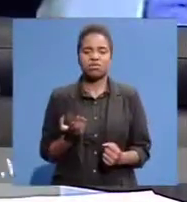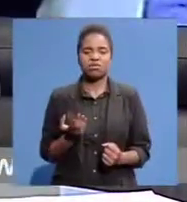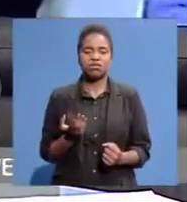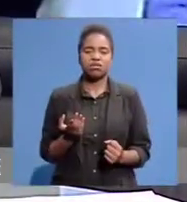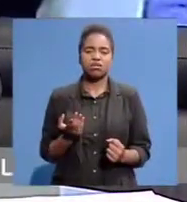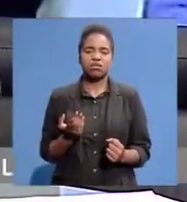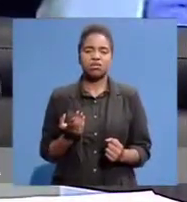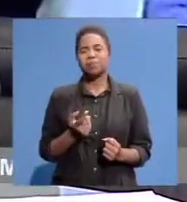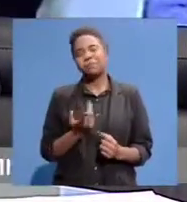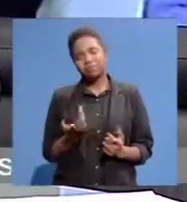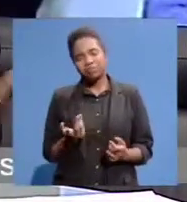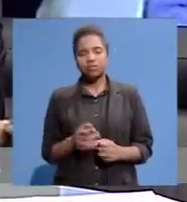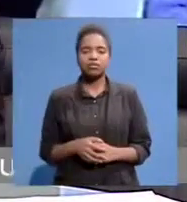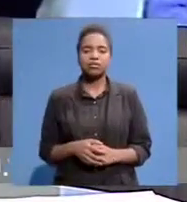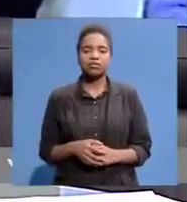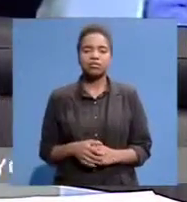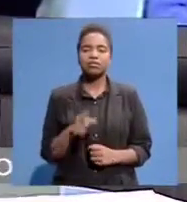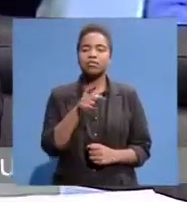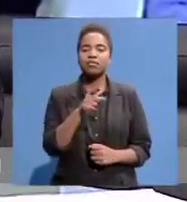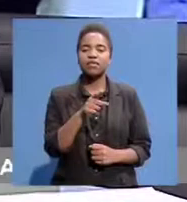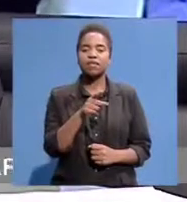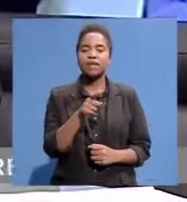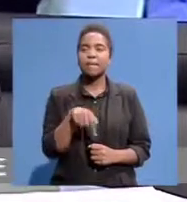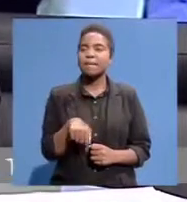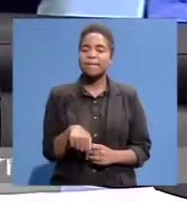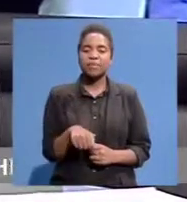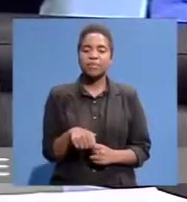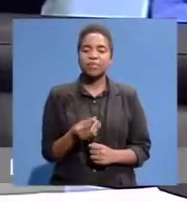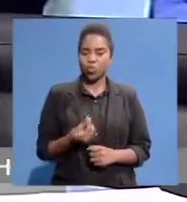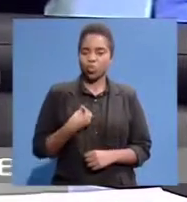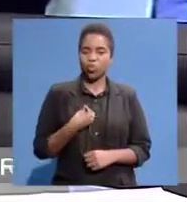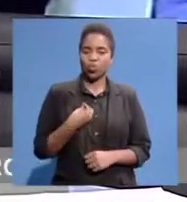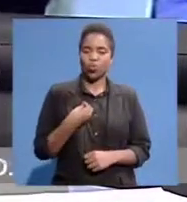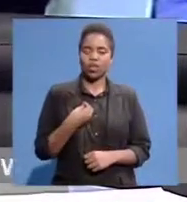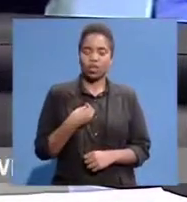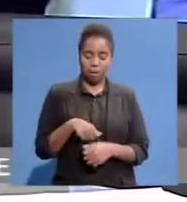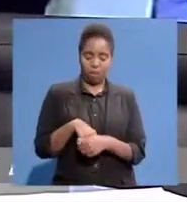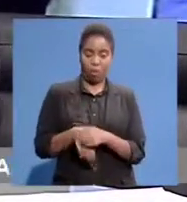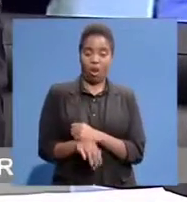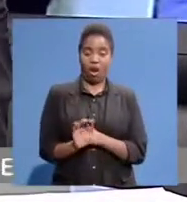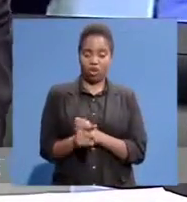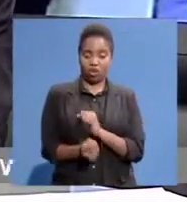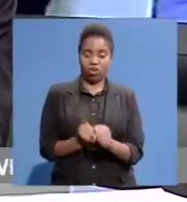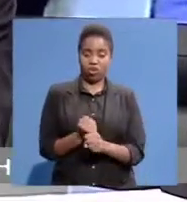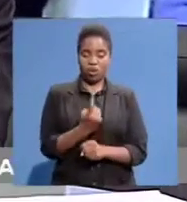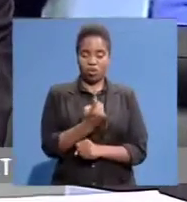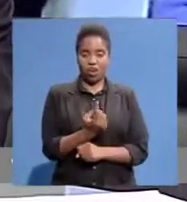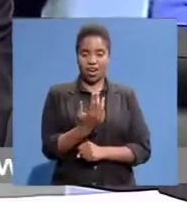frees, we wish they could just understand what it was like to live under